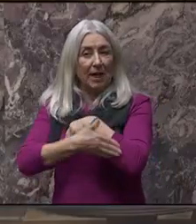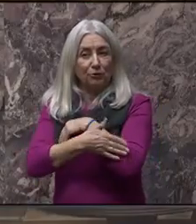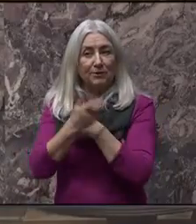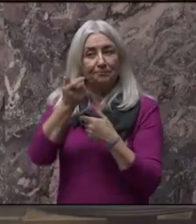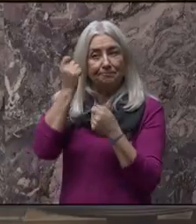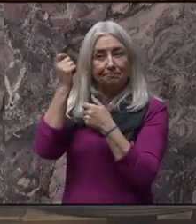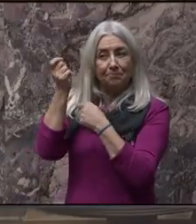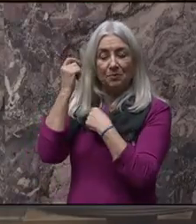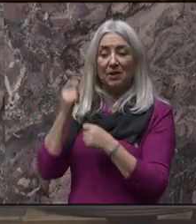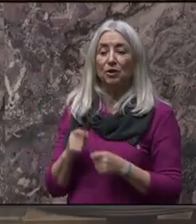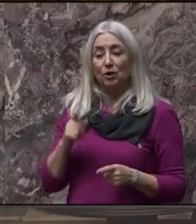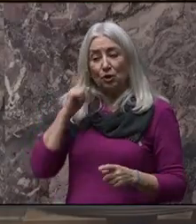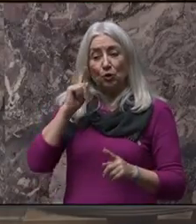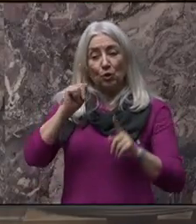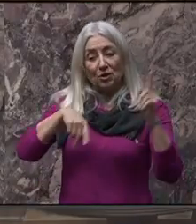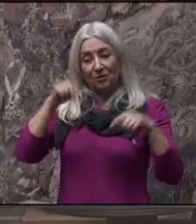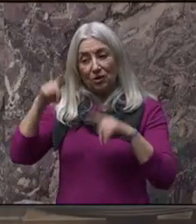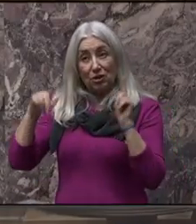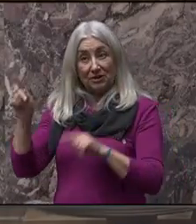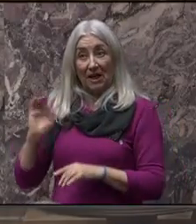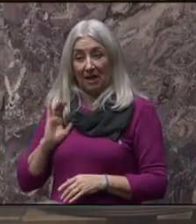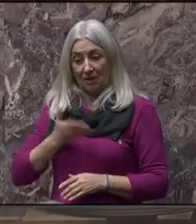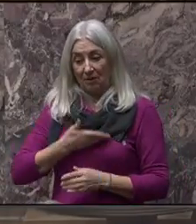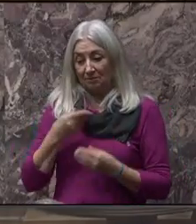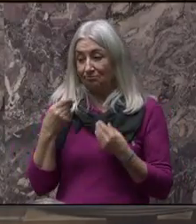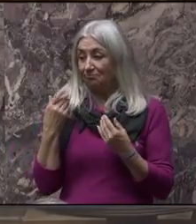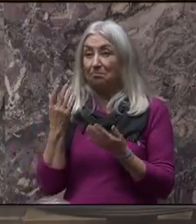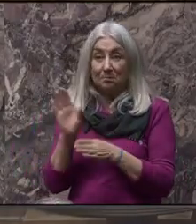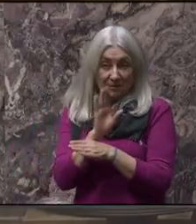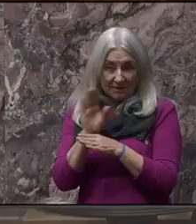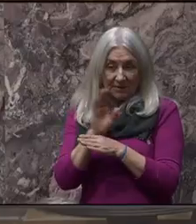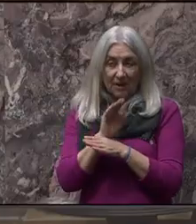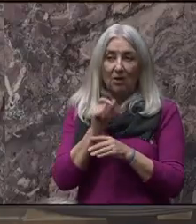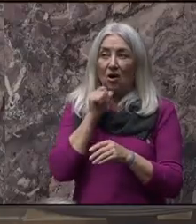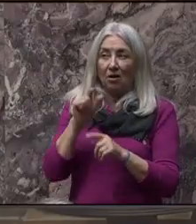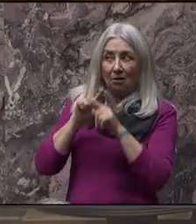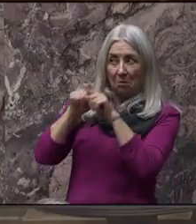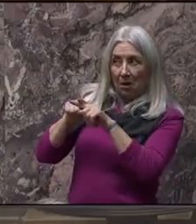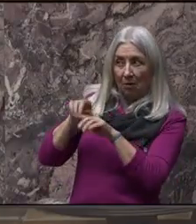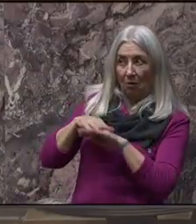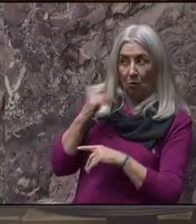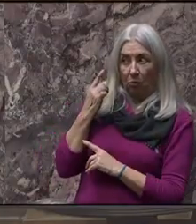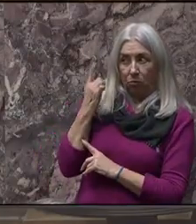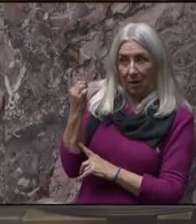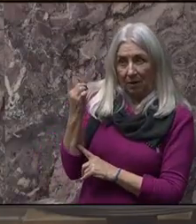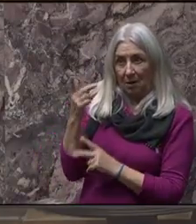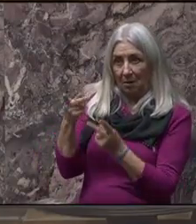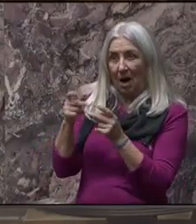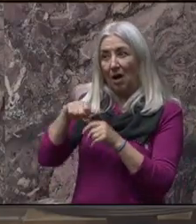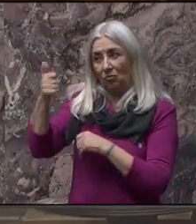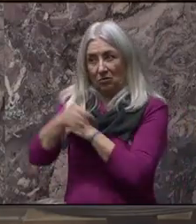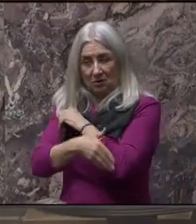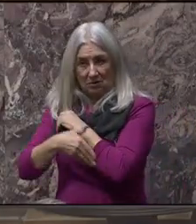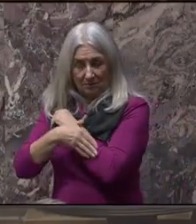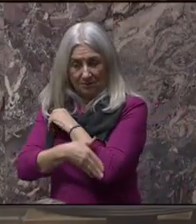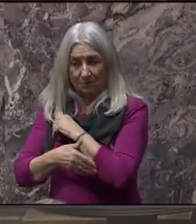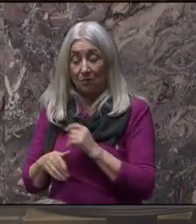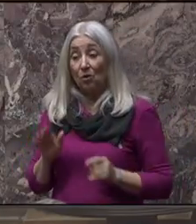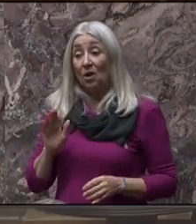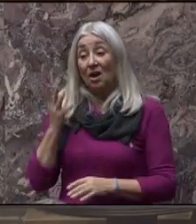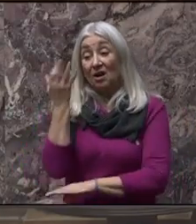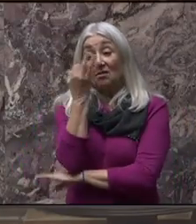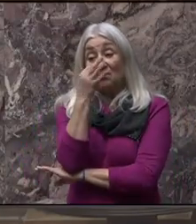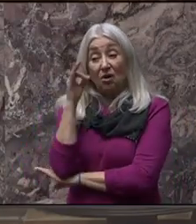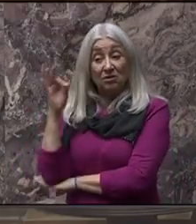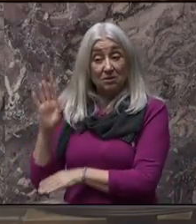Diversifying our markets protects us from depending on one market. Your government and the forestry sector have worked hard to